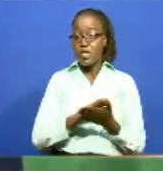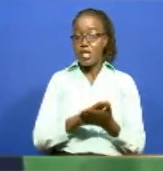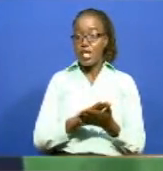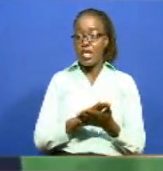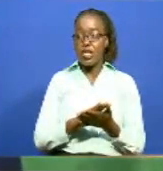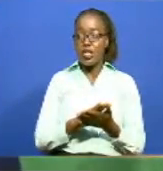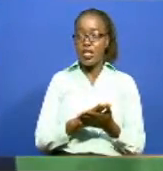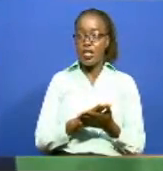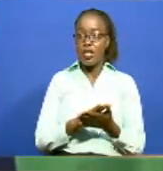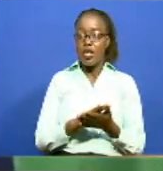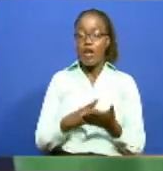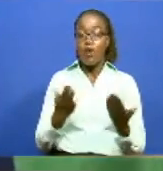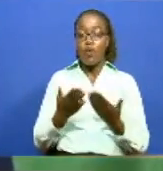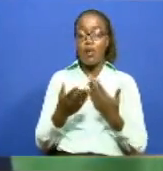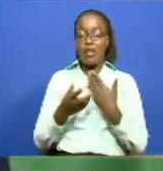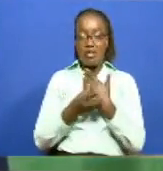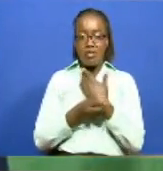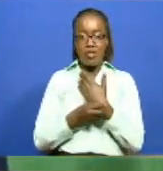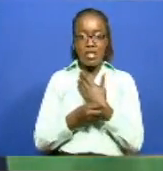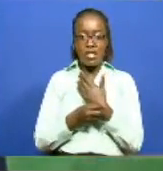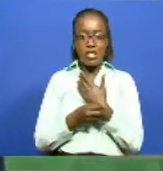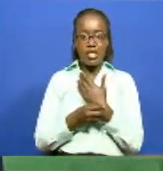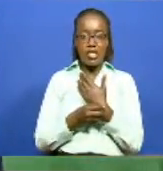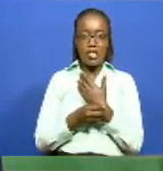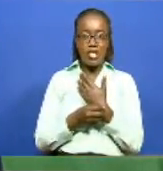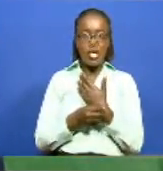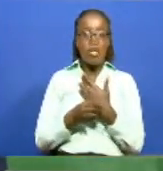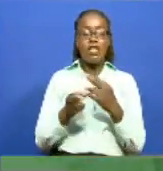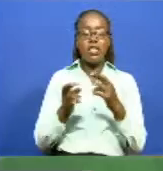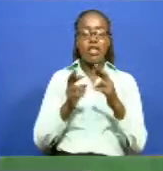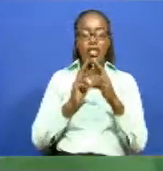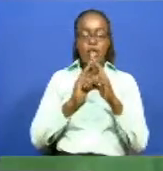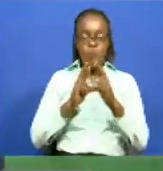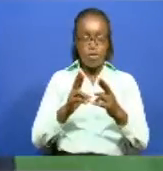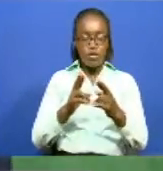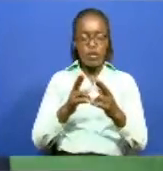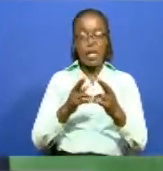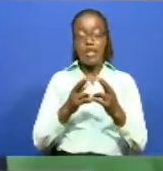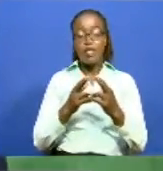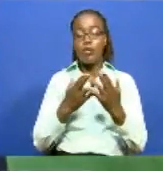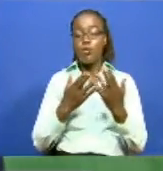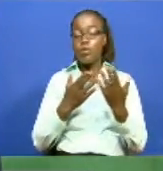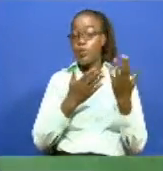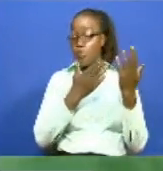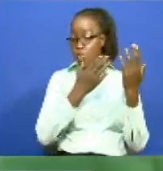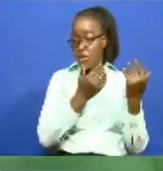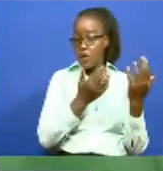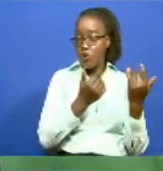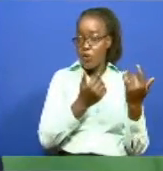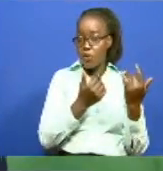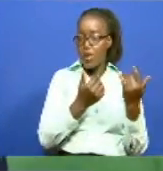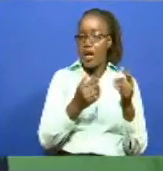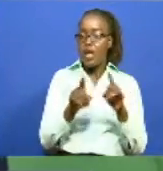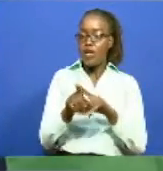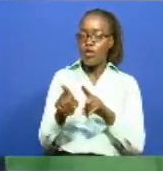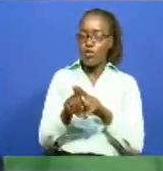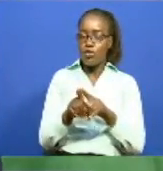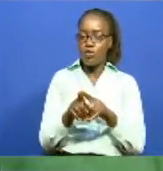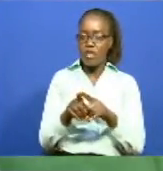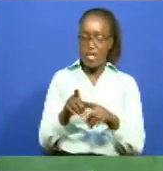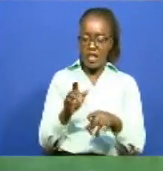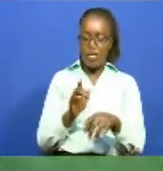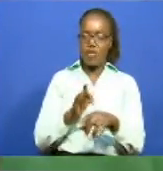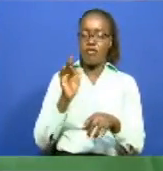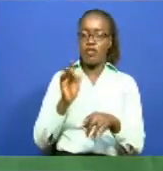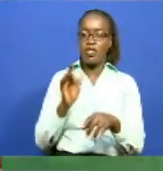whether the vaccine is eliciting the proper response that you anticipate, and also, of course, looking at the safety. It is important that